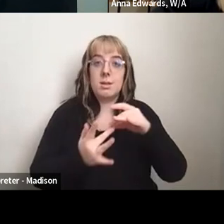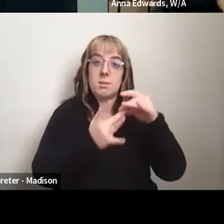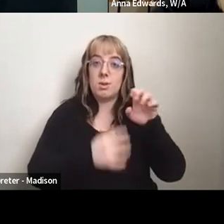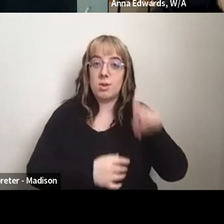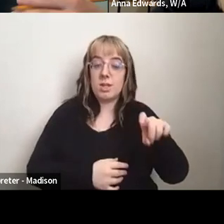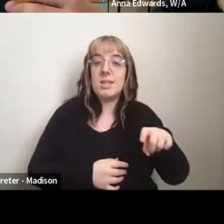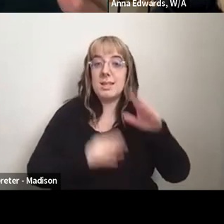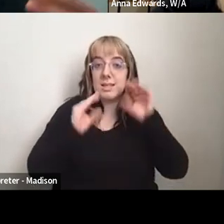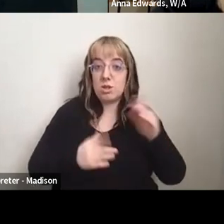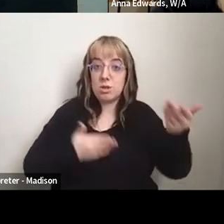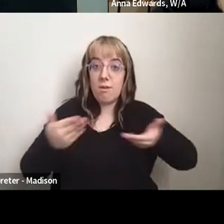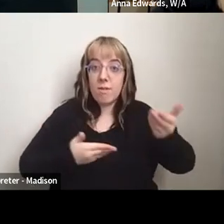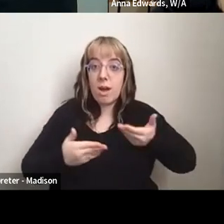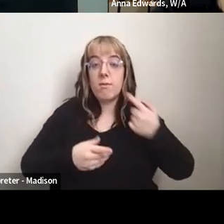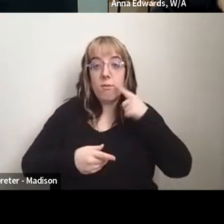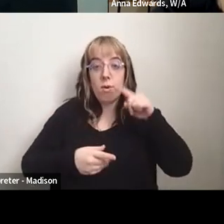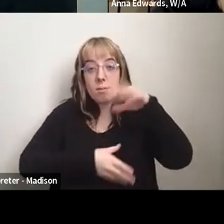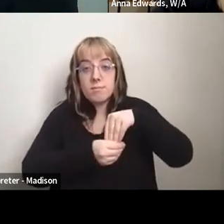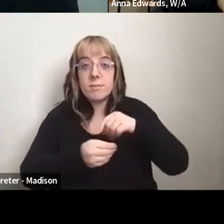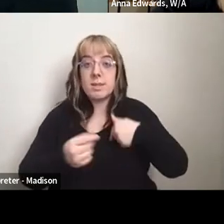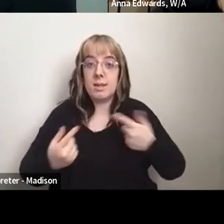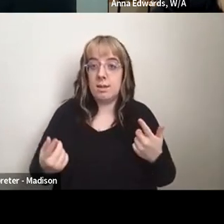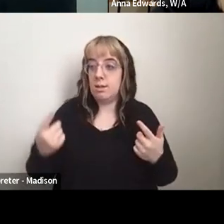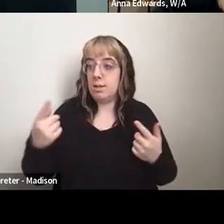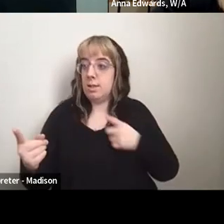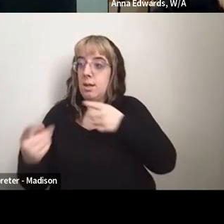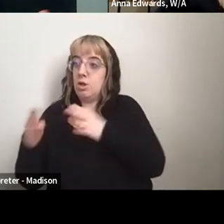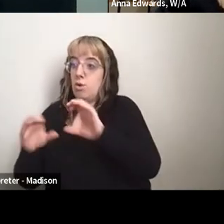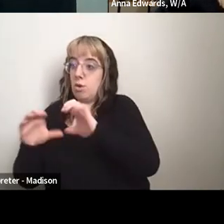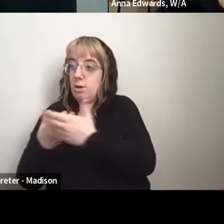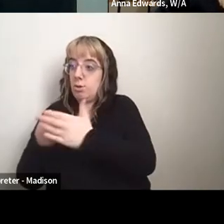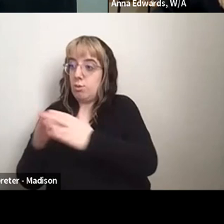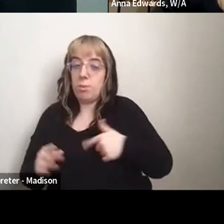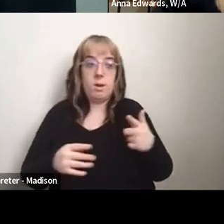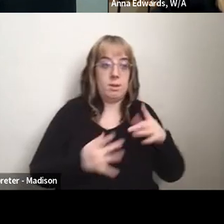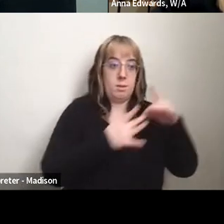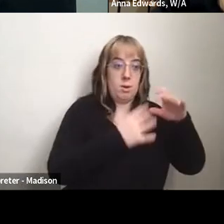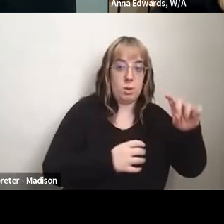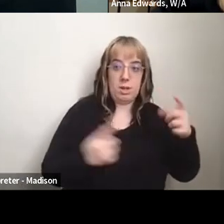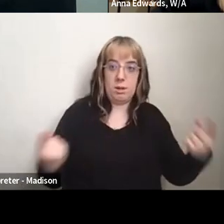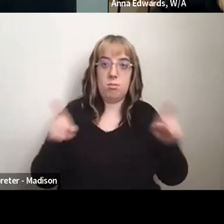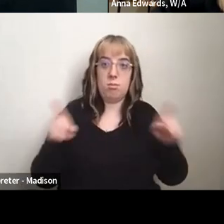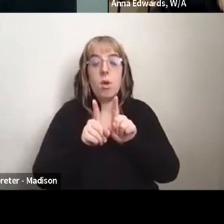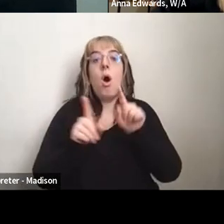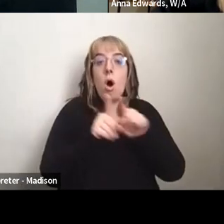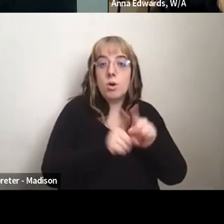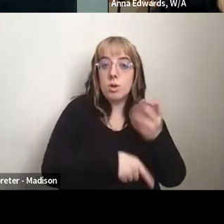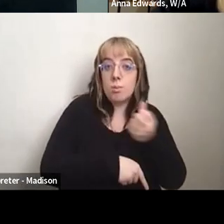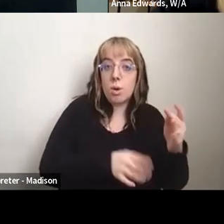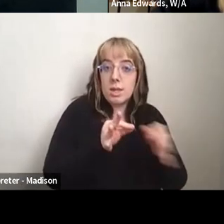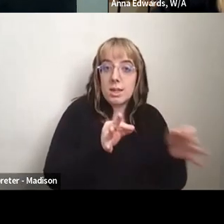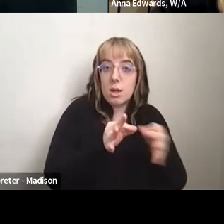and participated, that they're teaching side by side their general ed teacher counterparts, as well as our multilingual. Our coaches, our instructional